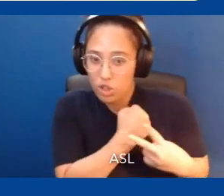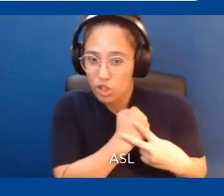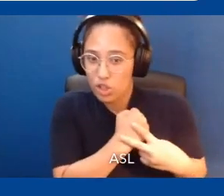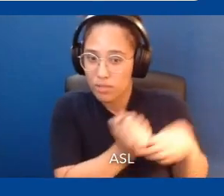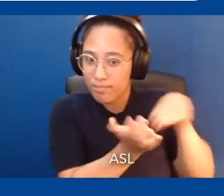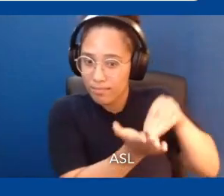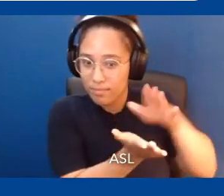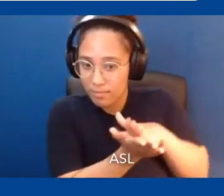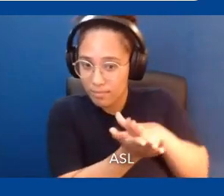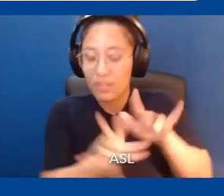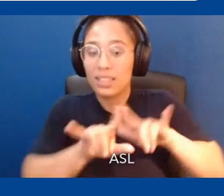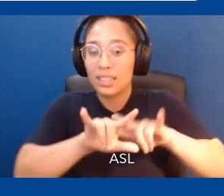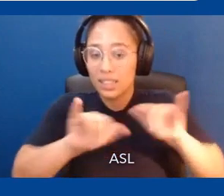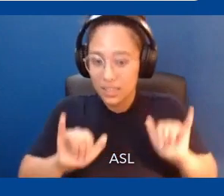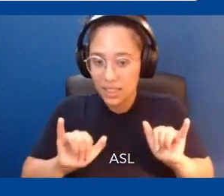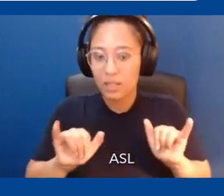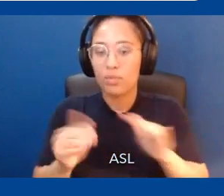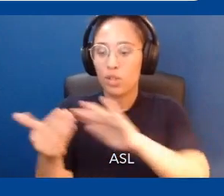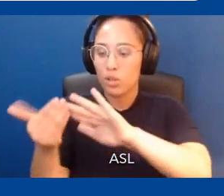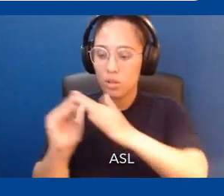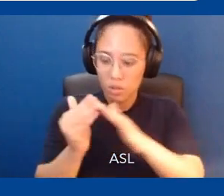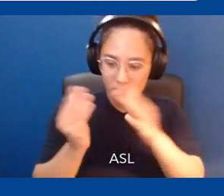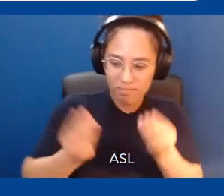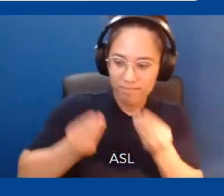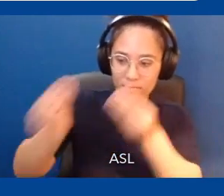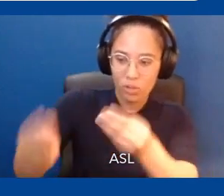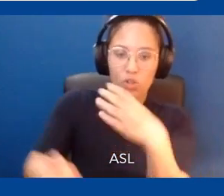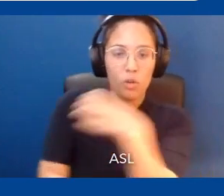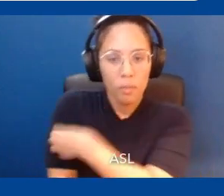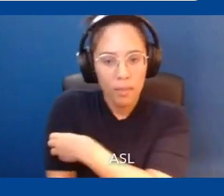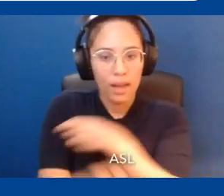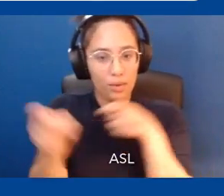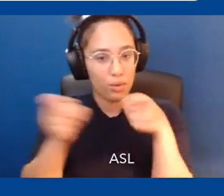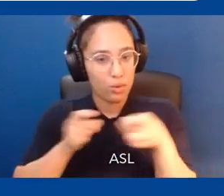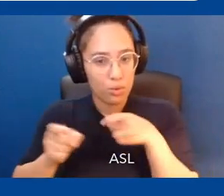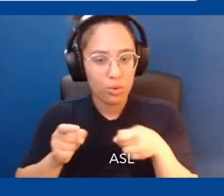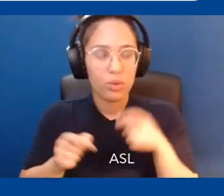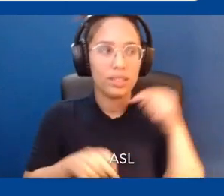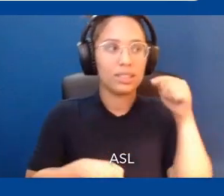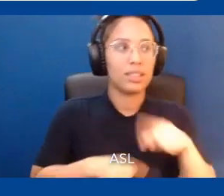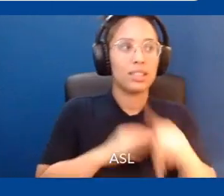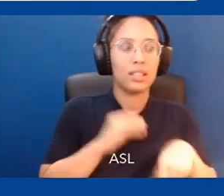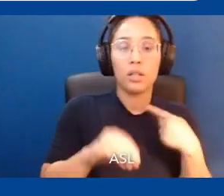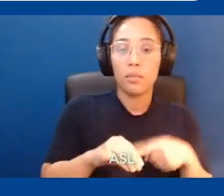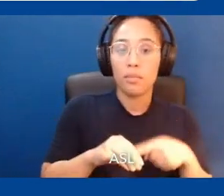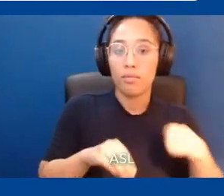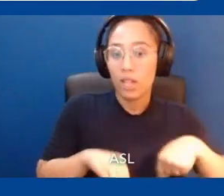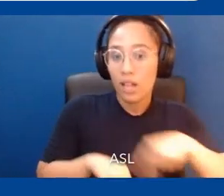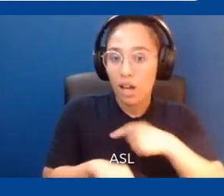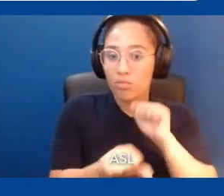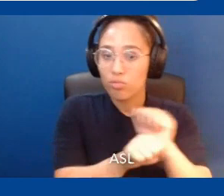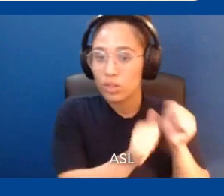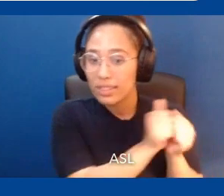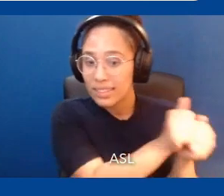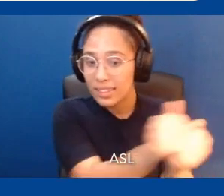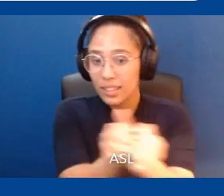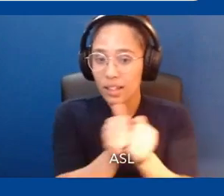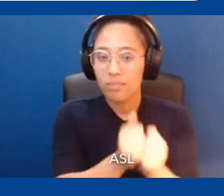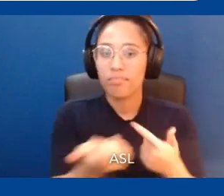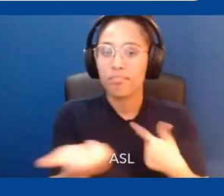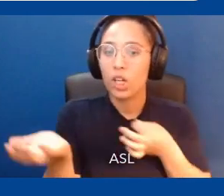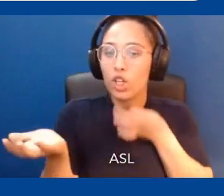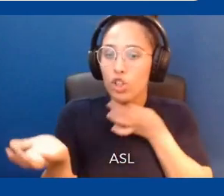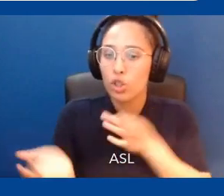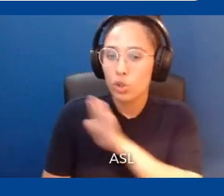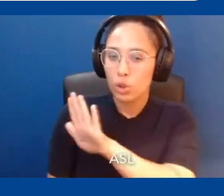to communities? Is it about working together? Or I'm just curious what y'all's thoughts are,